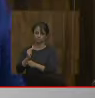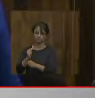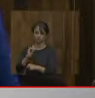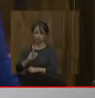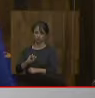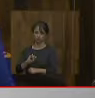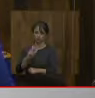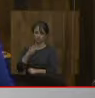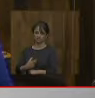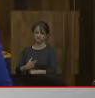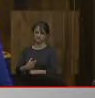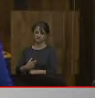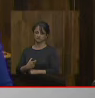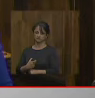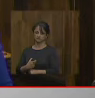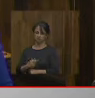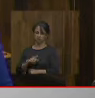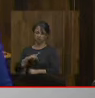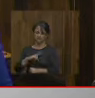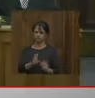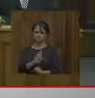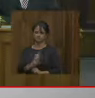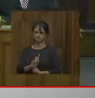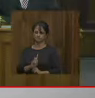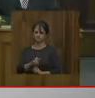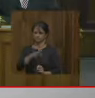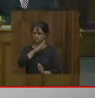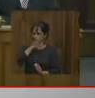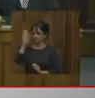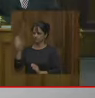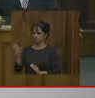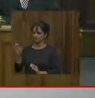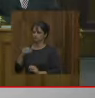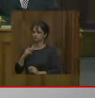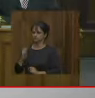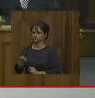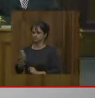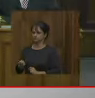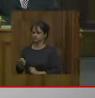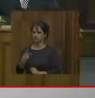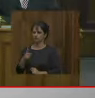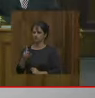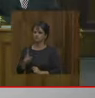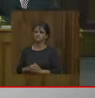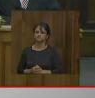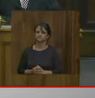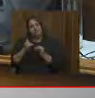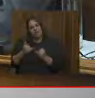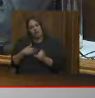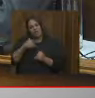the Western Cape, and believe she's a non-caring a Premier and an absent Premier as well. A Premier